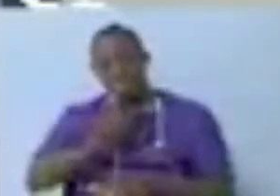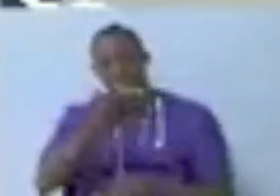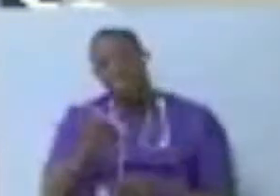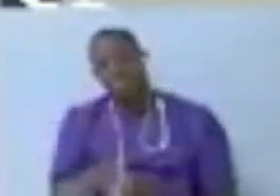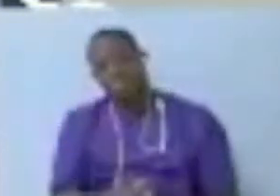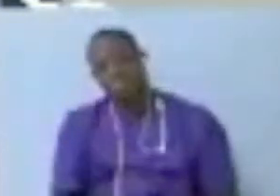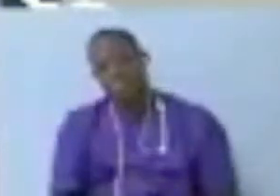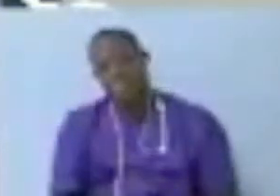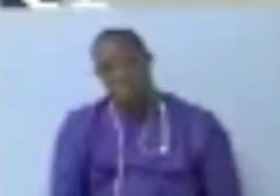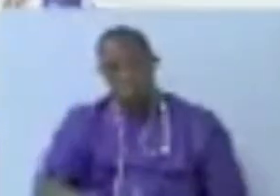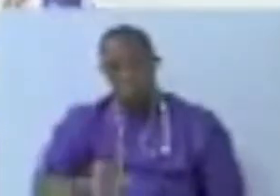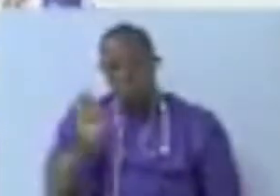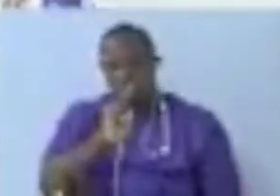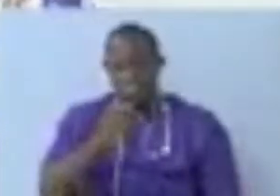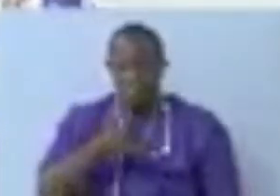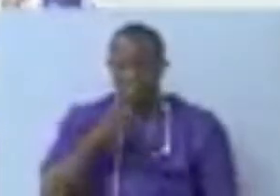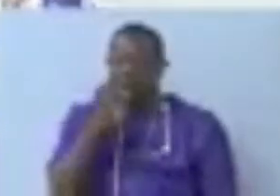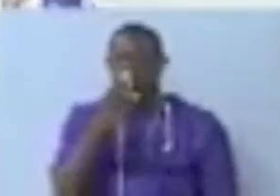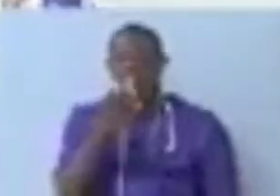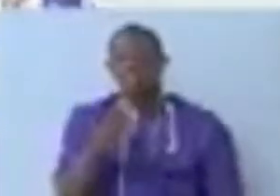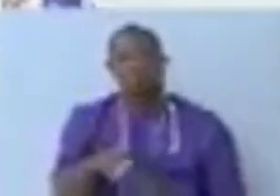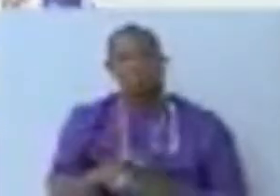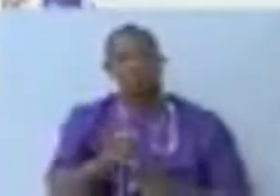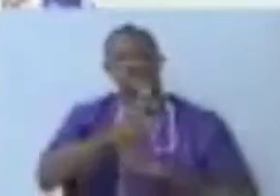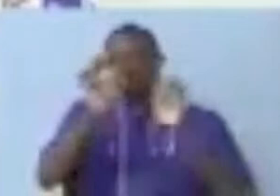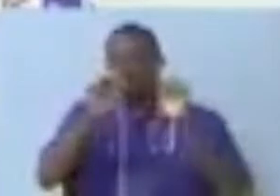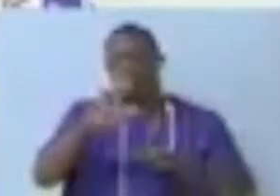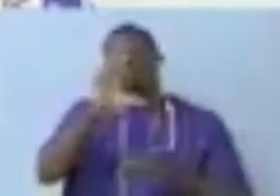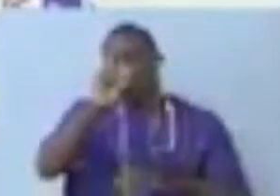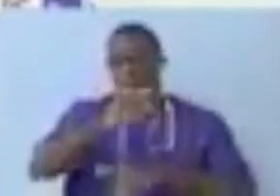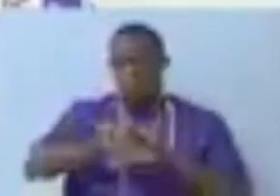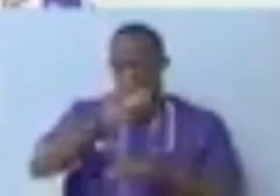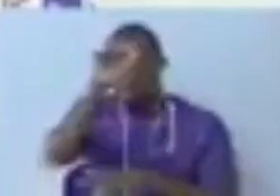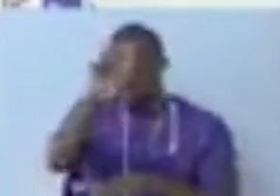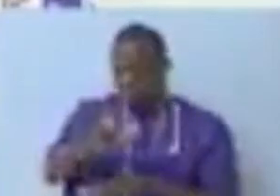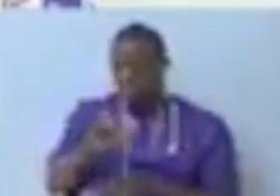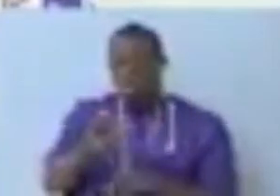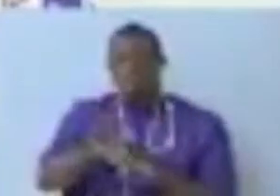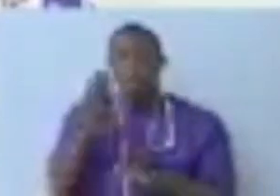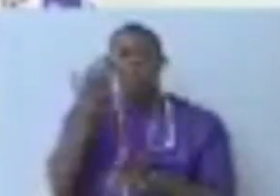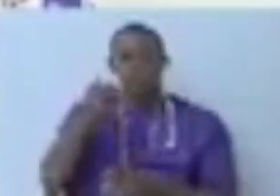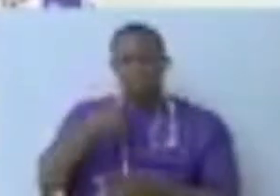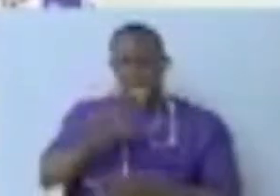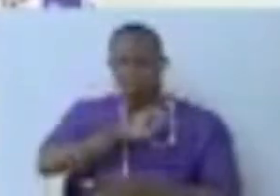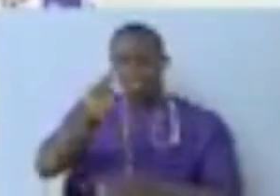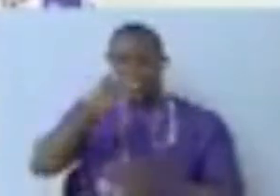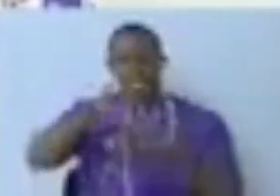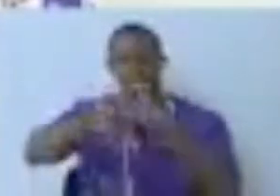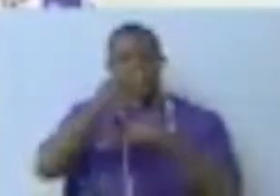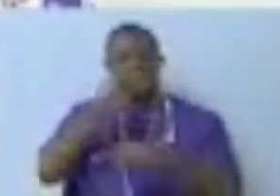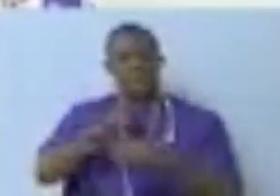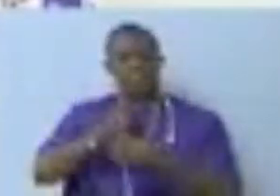That's why I said, I could not have done that to him.